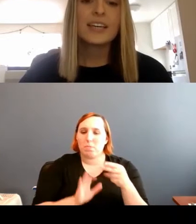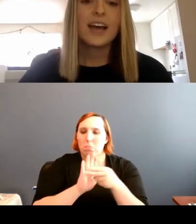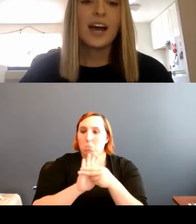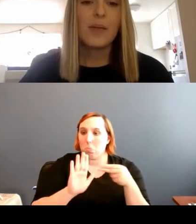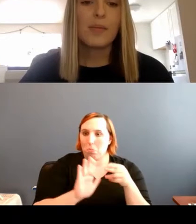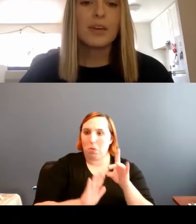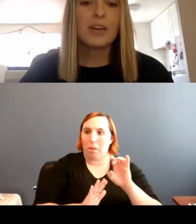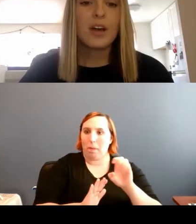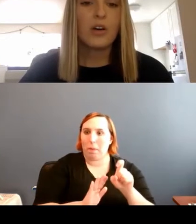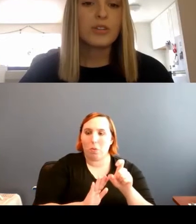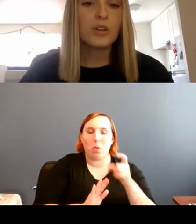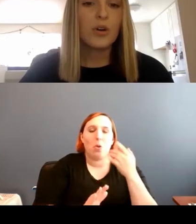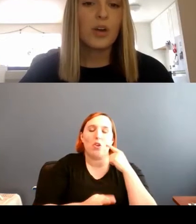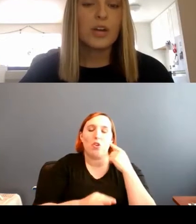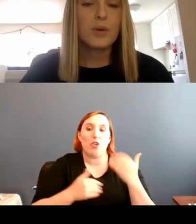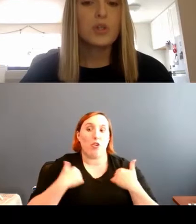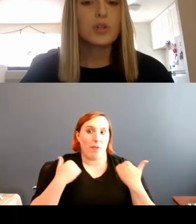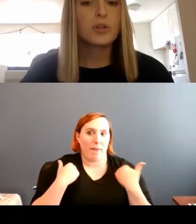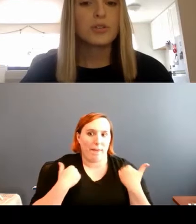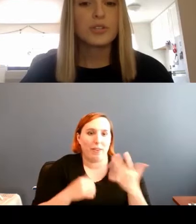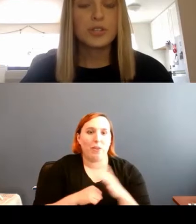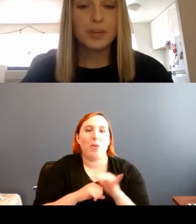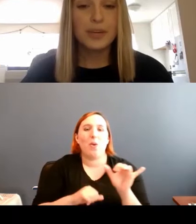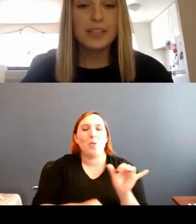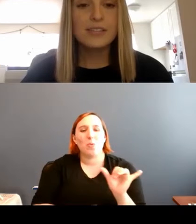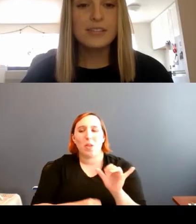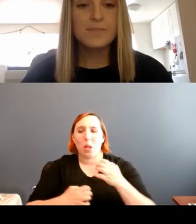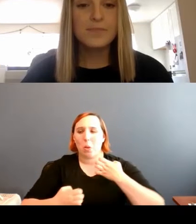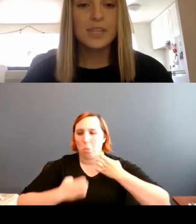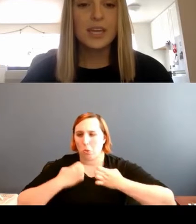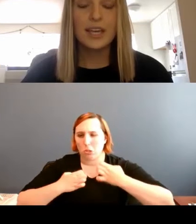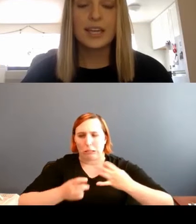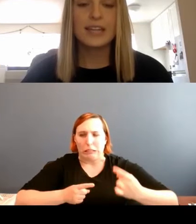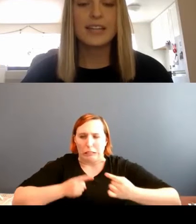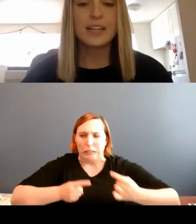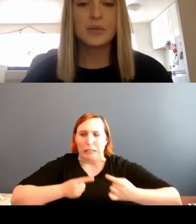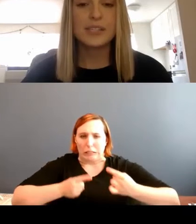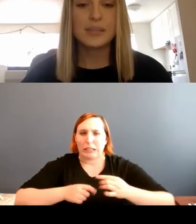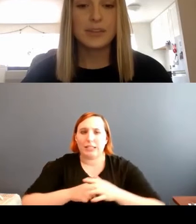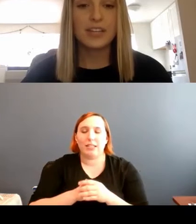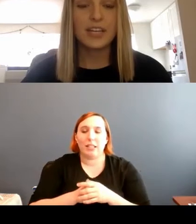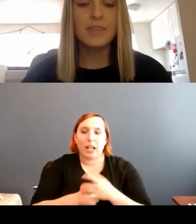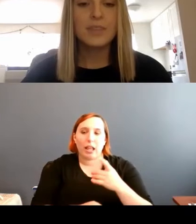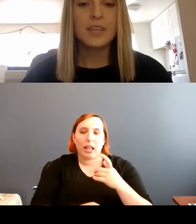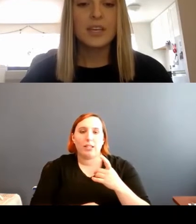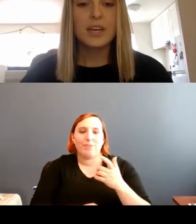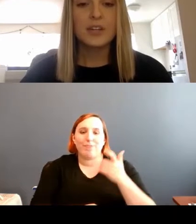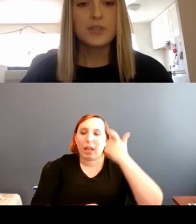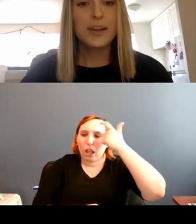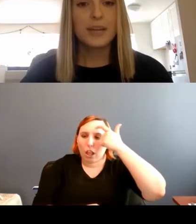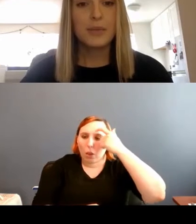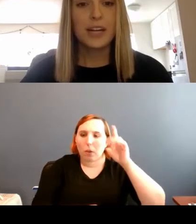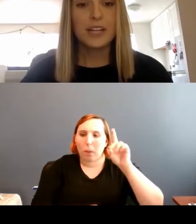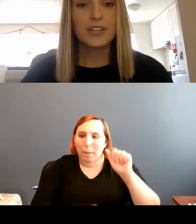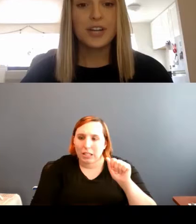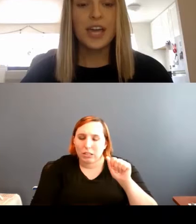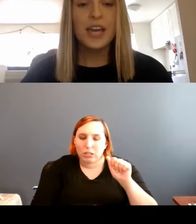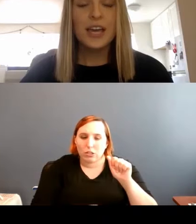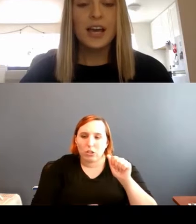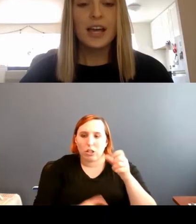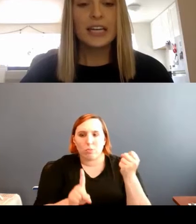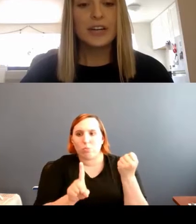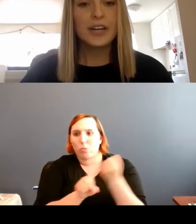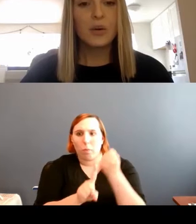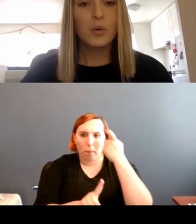preferably. Also an emotional disturbance, an intellectual disability, a traumatic brain